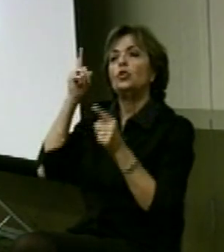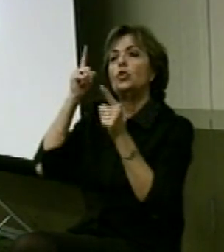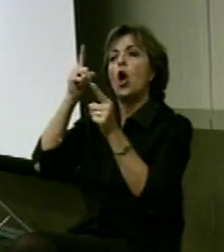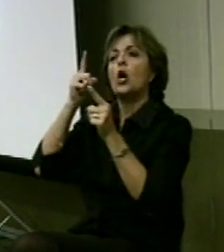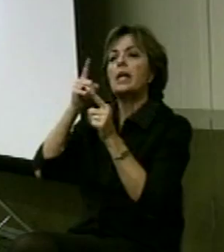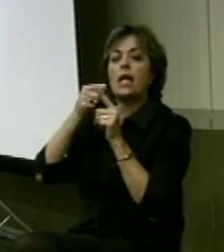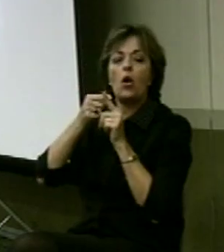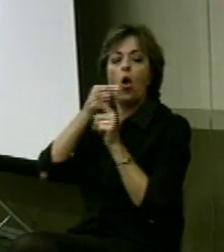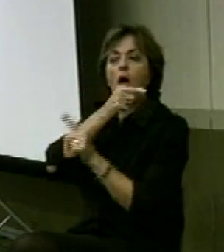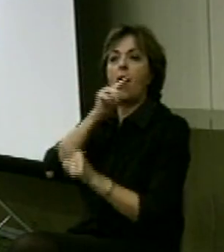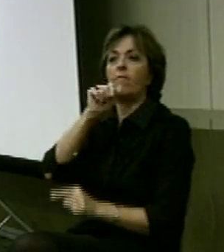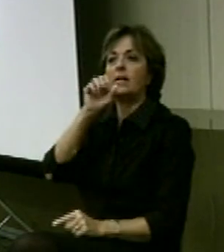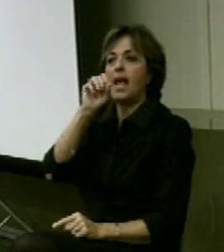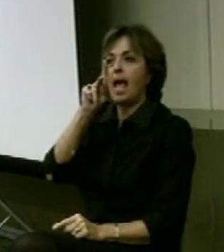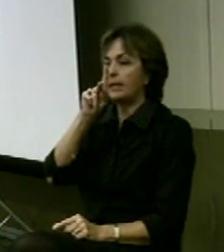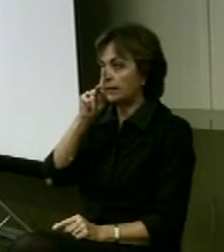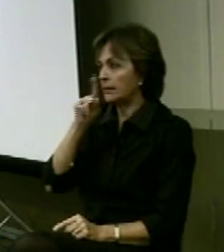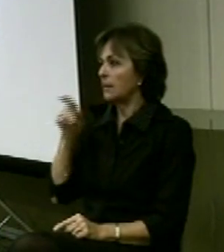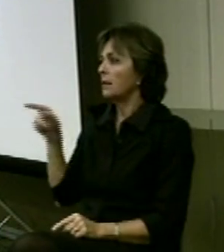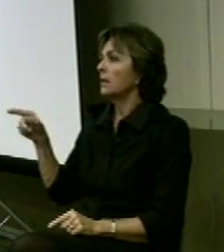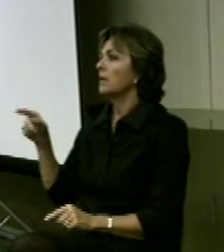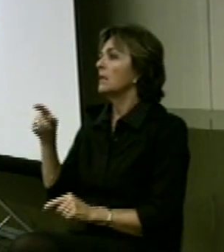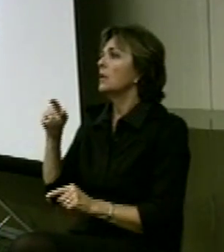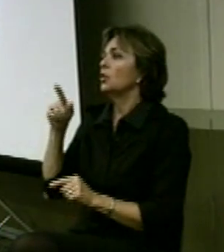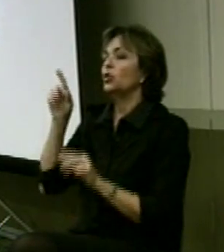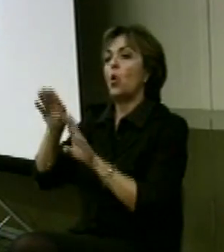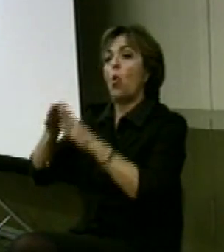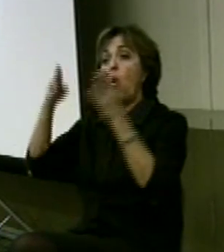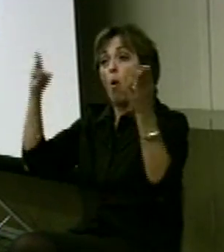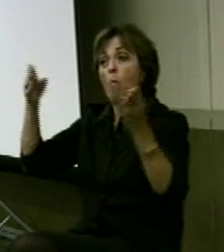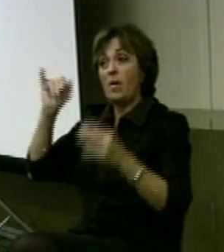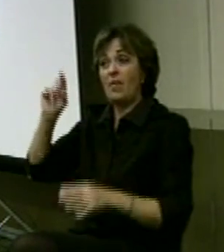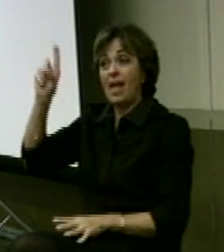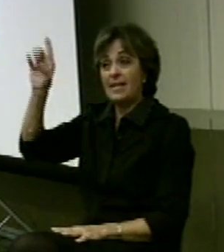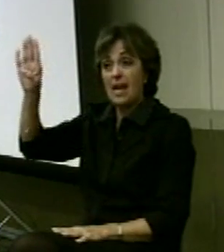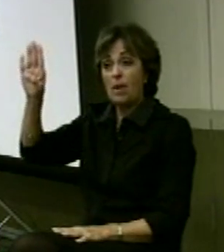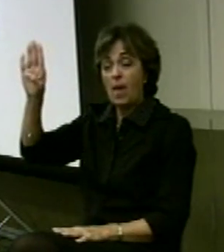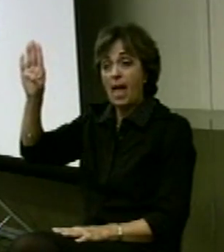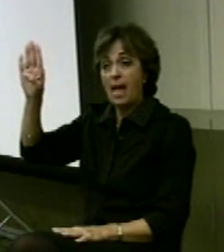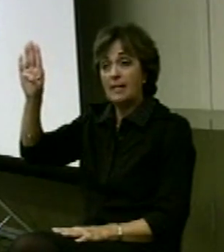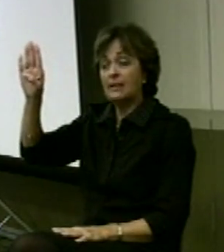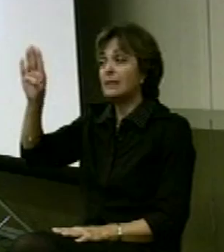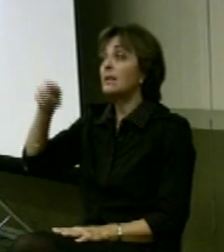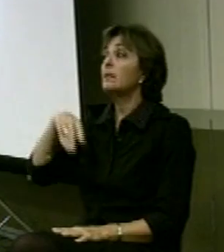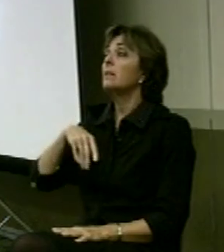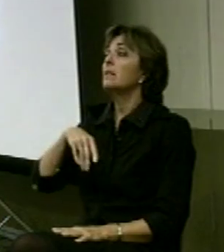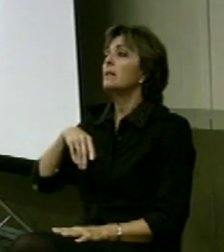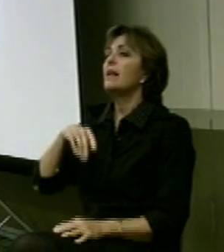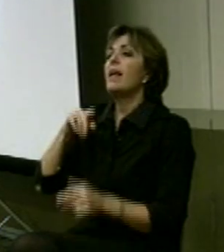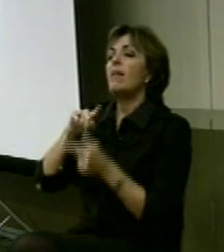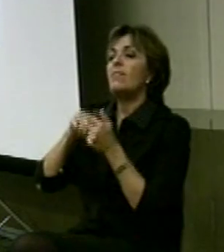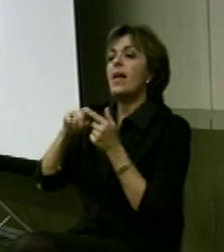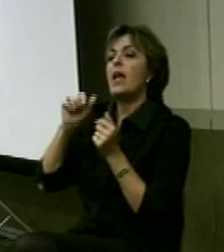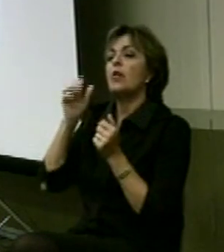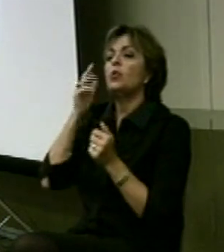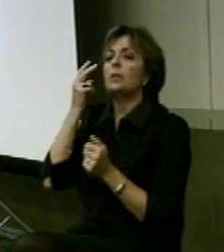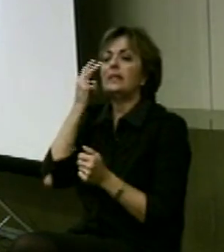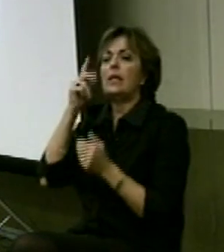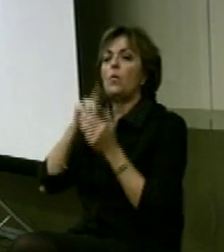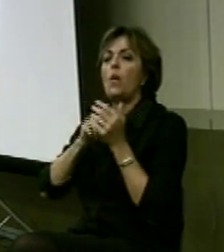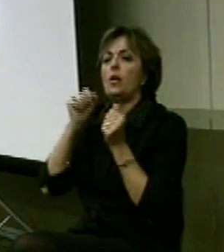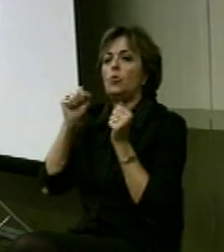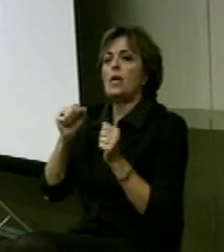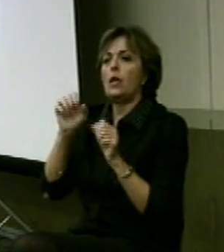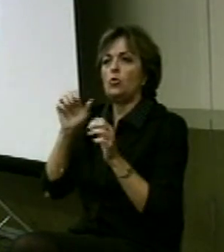Yeah, this is Target off data task. collection, one target off task. Okay, So so if you open up that database, now you'll see what you can do